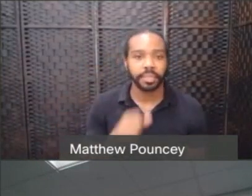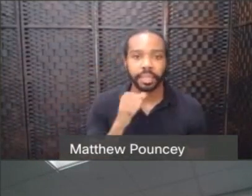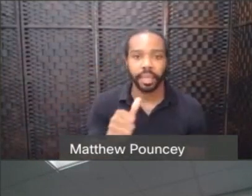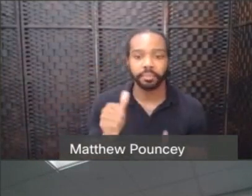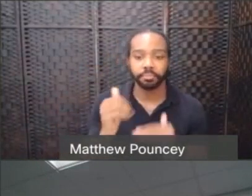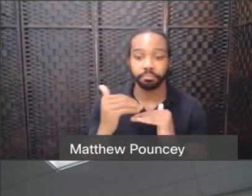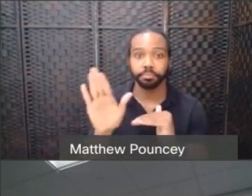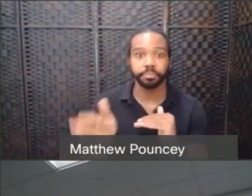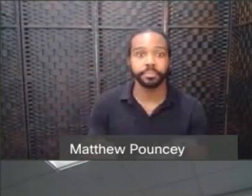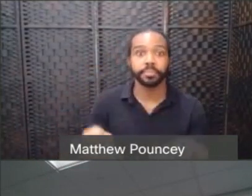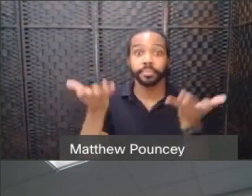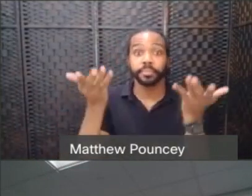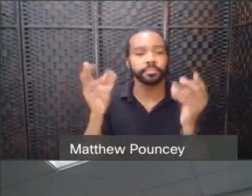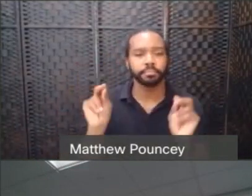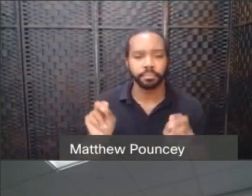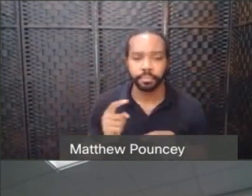it's a set period of time.